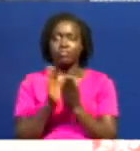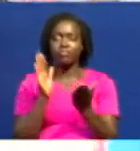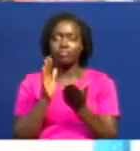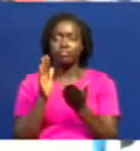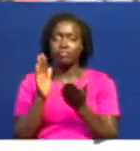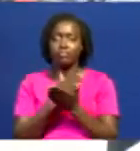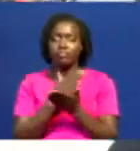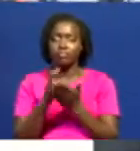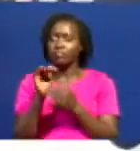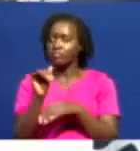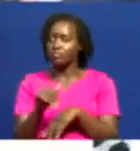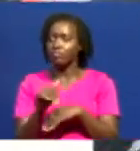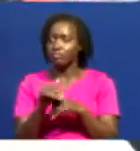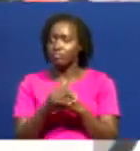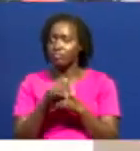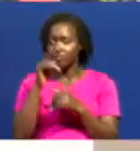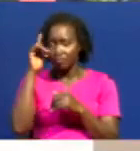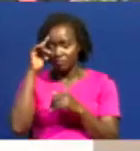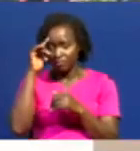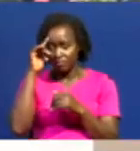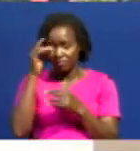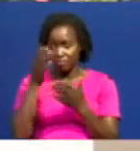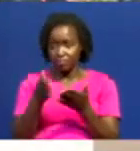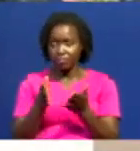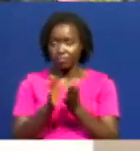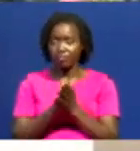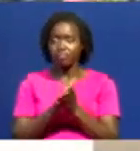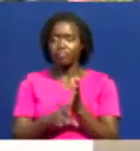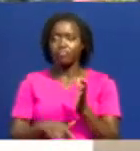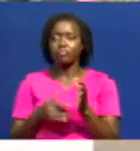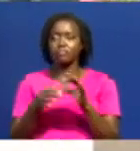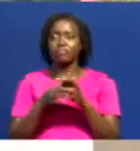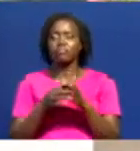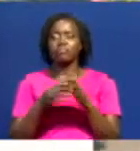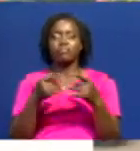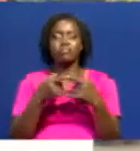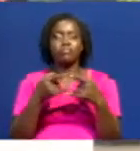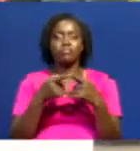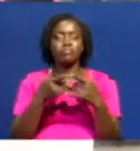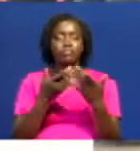share. The partnership here is meant to fill the linkages gap that